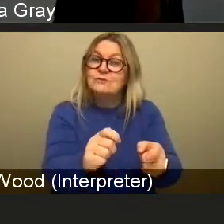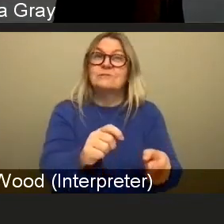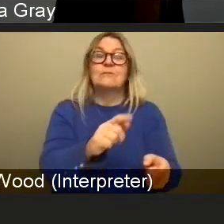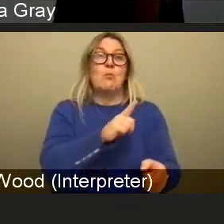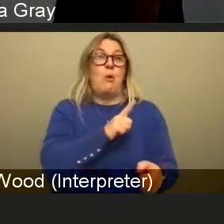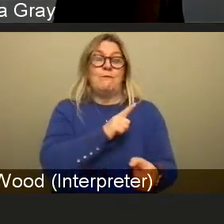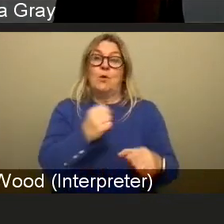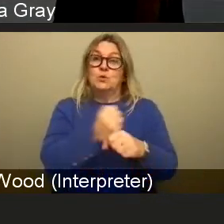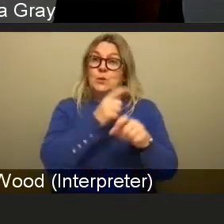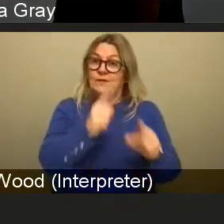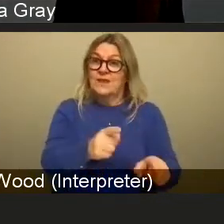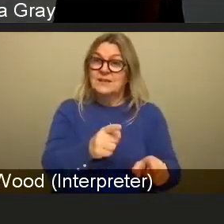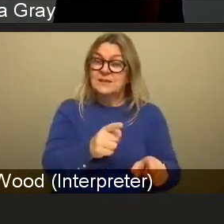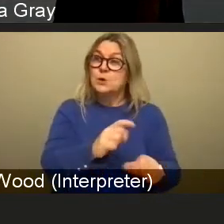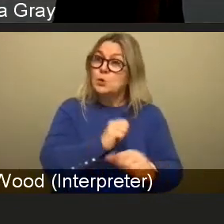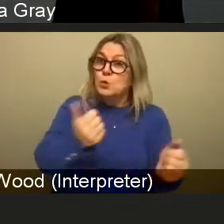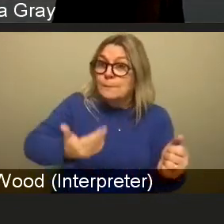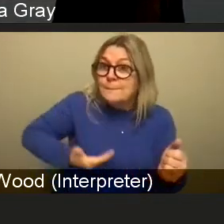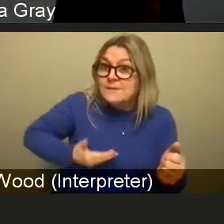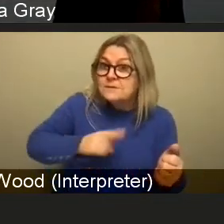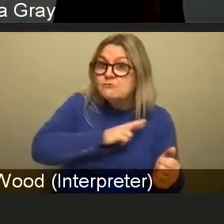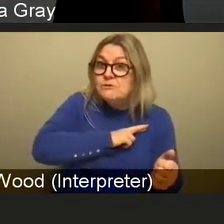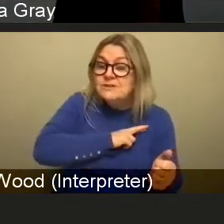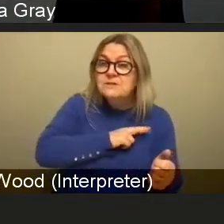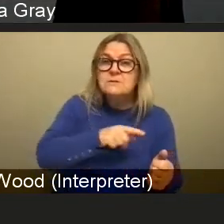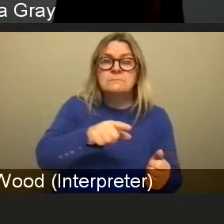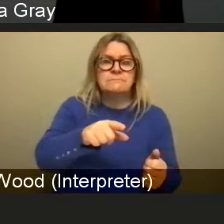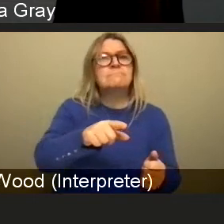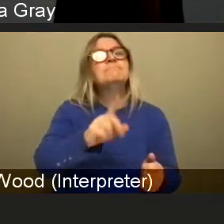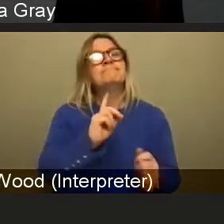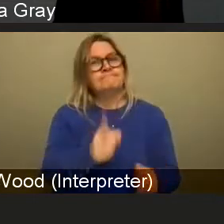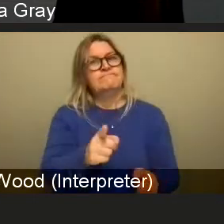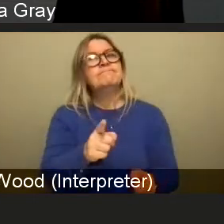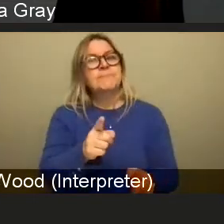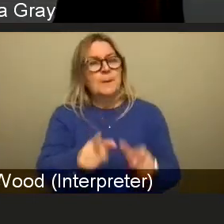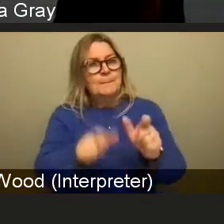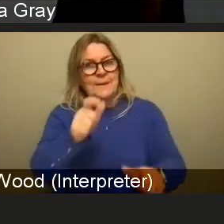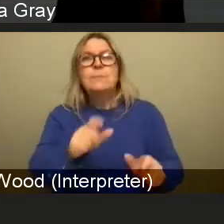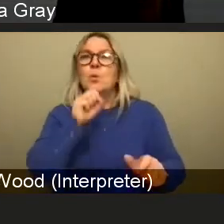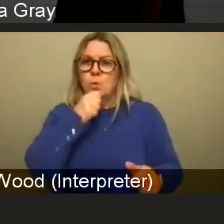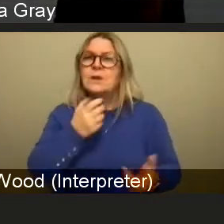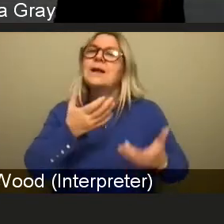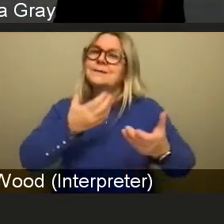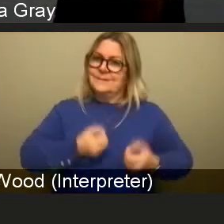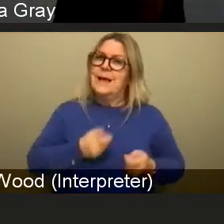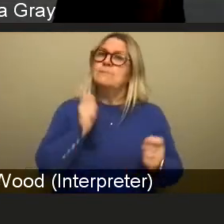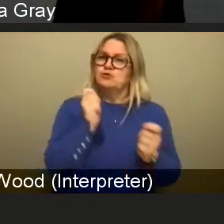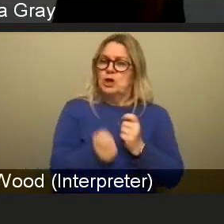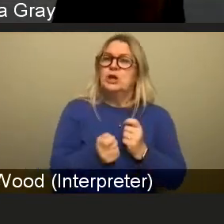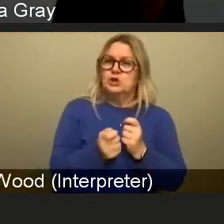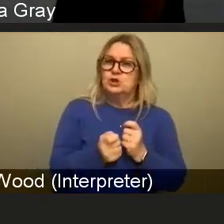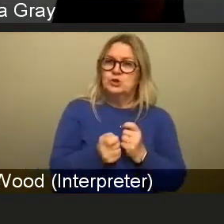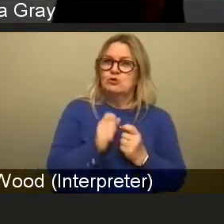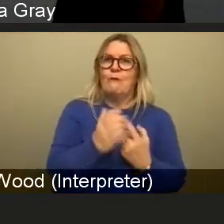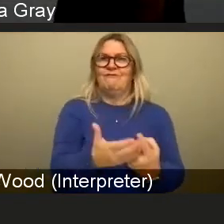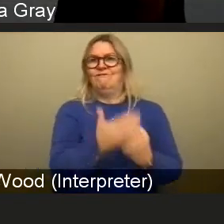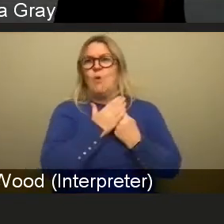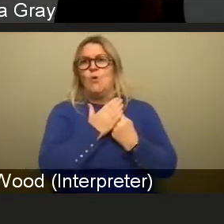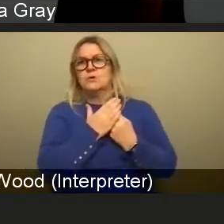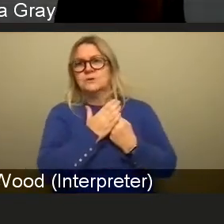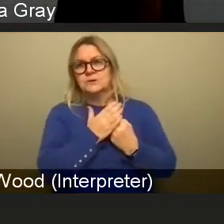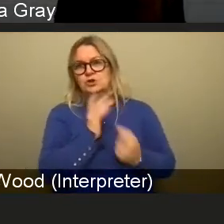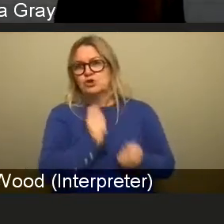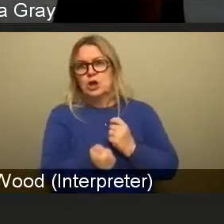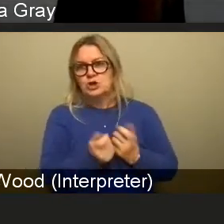really good business reasons for doing it, you're much more likely to see real change in practice. And if it's just something that's